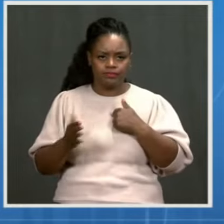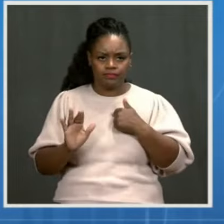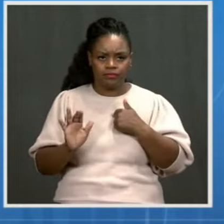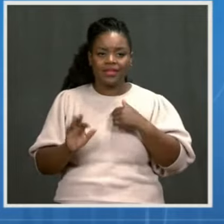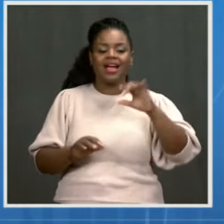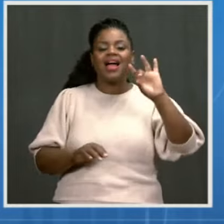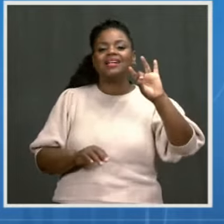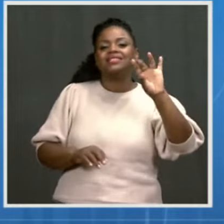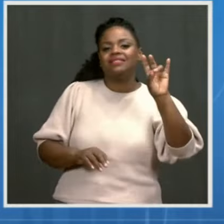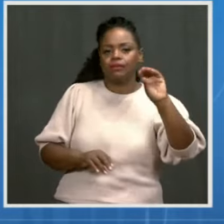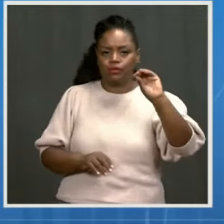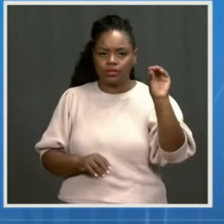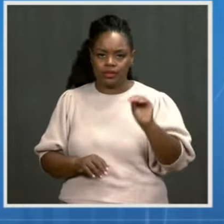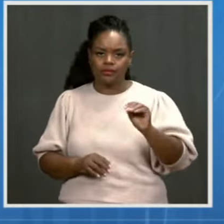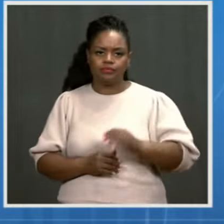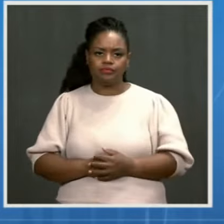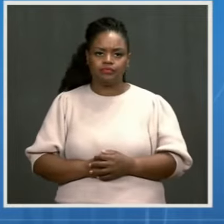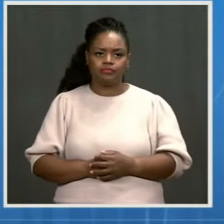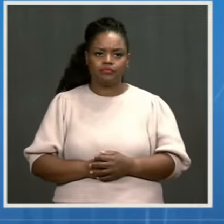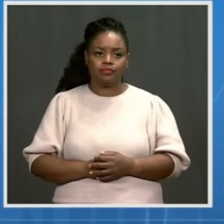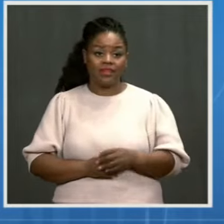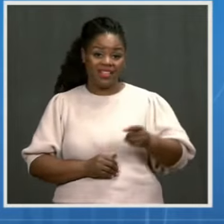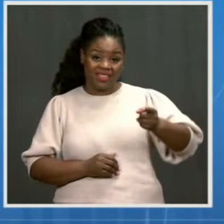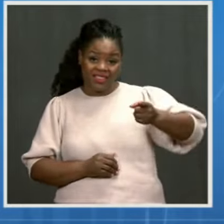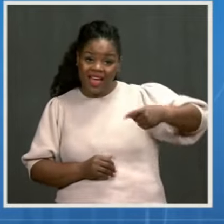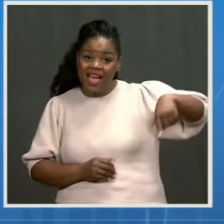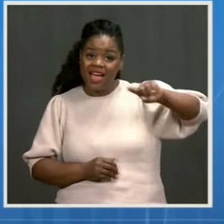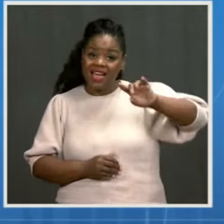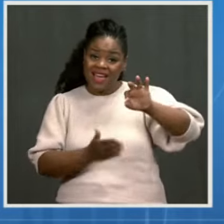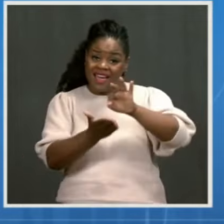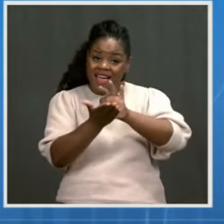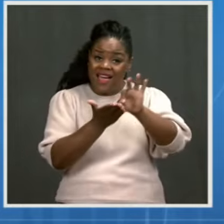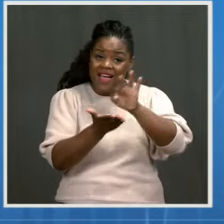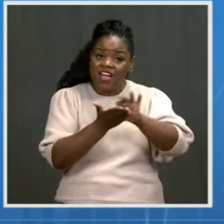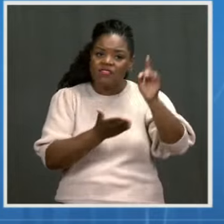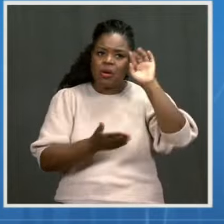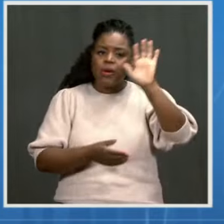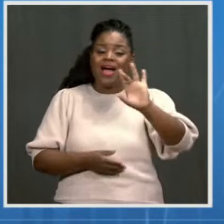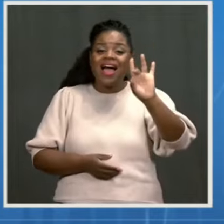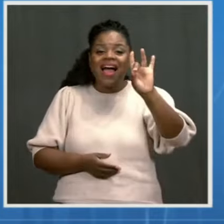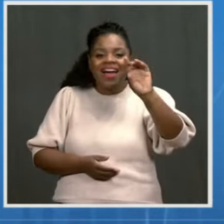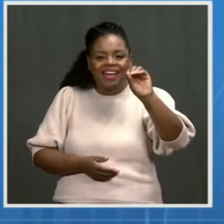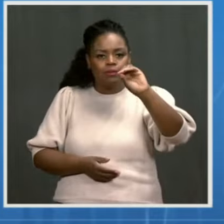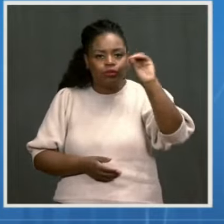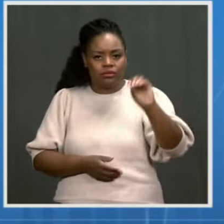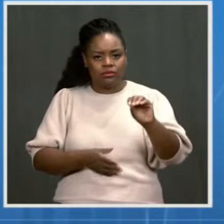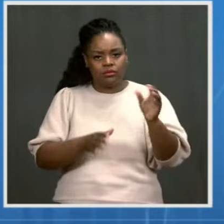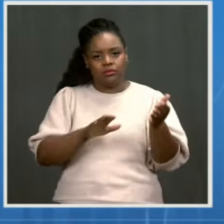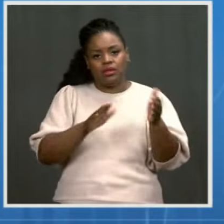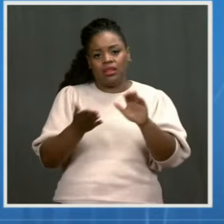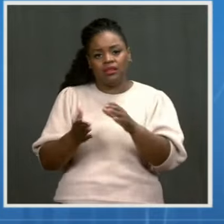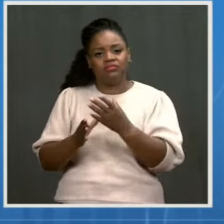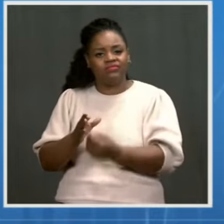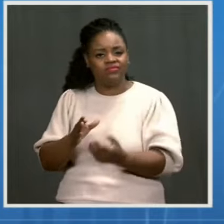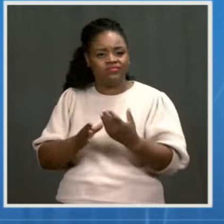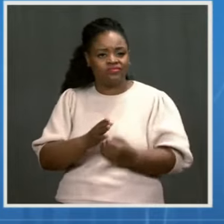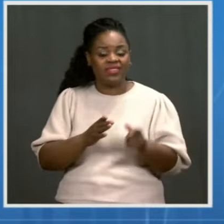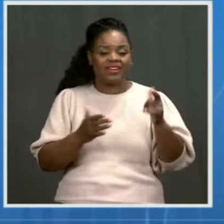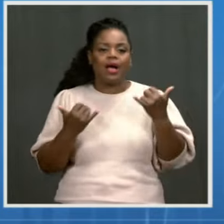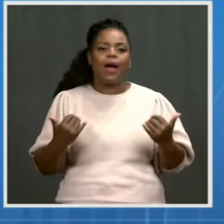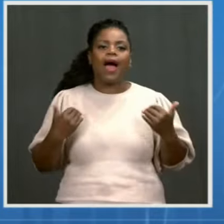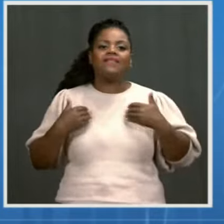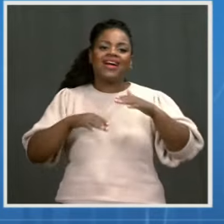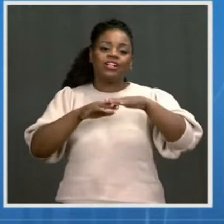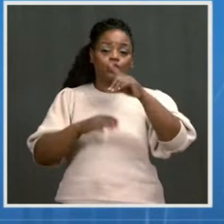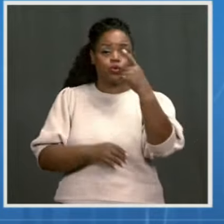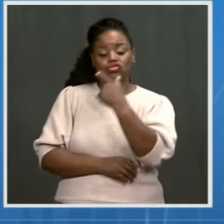who tragically accounted for about 80% of COVID deaths, have gotten at least one shot.